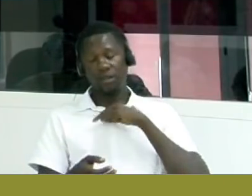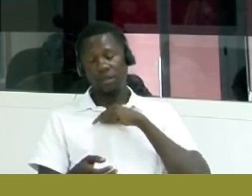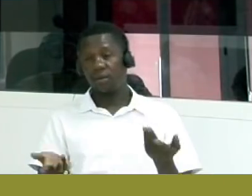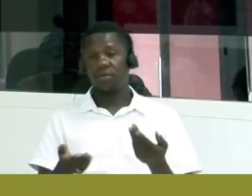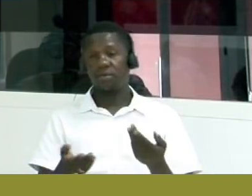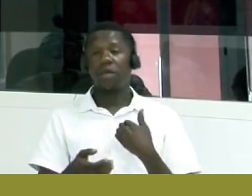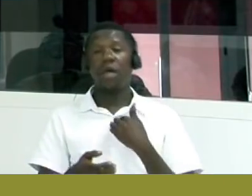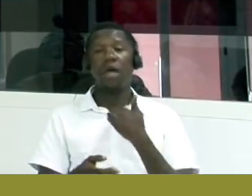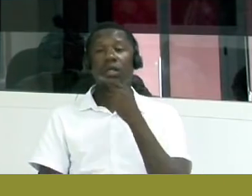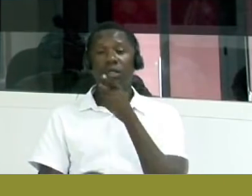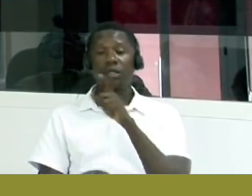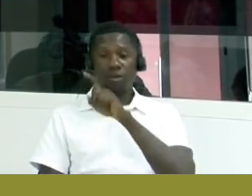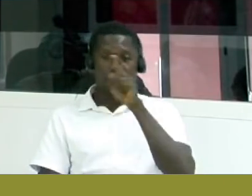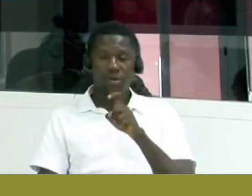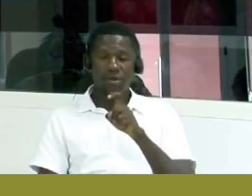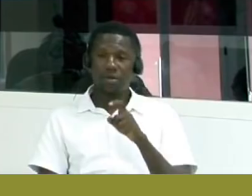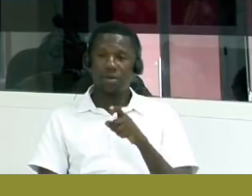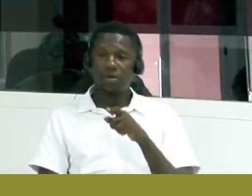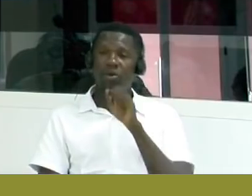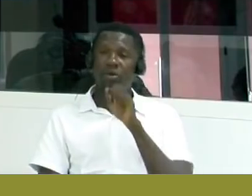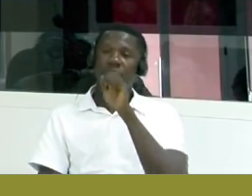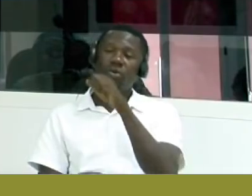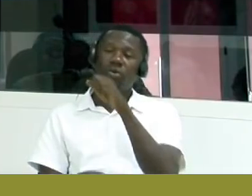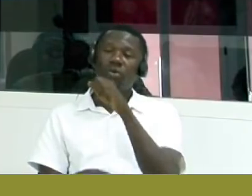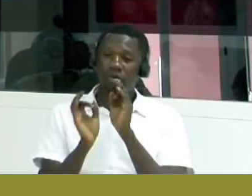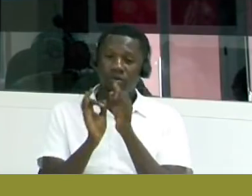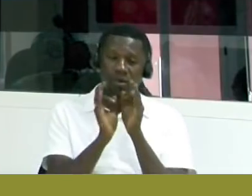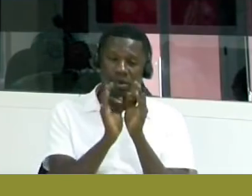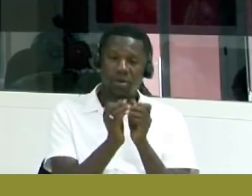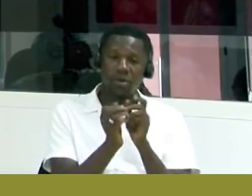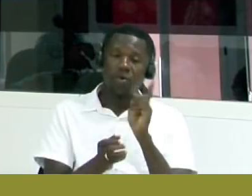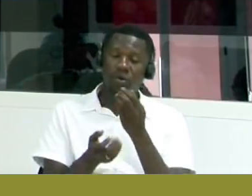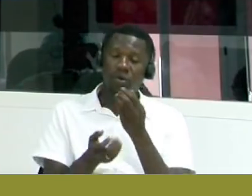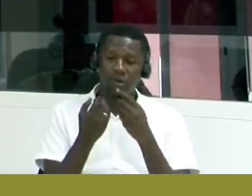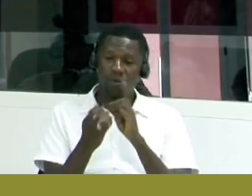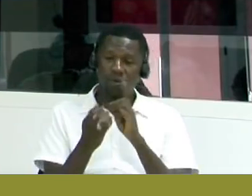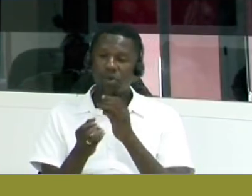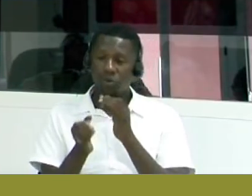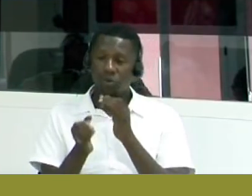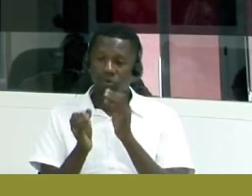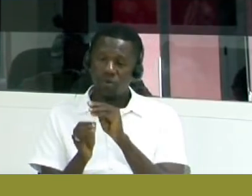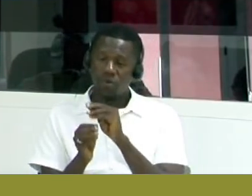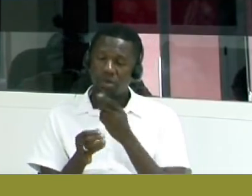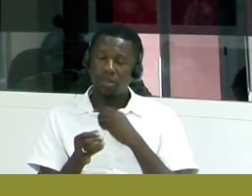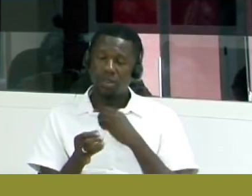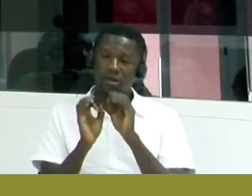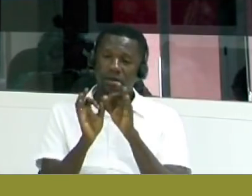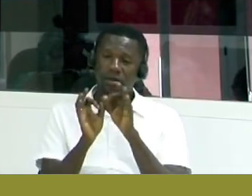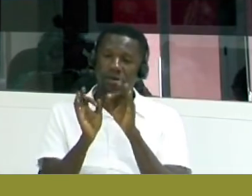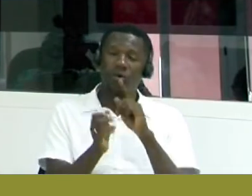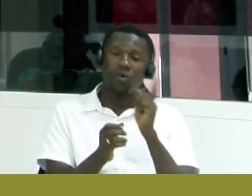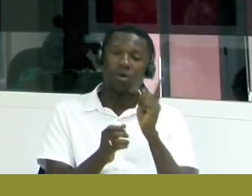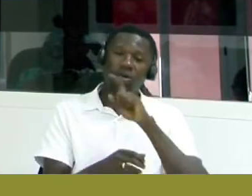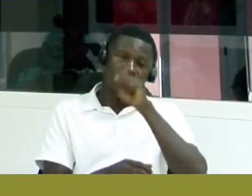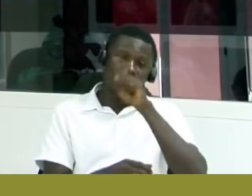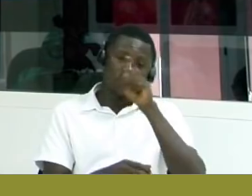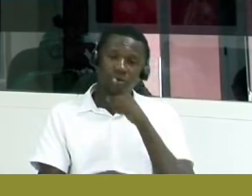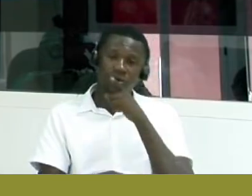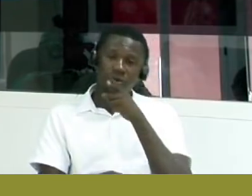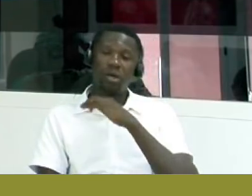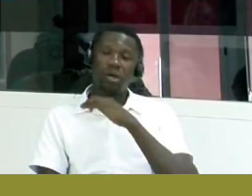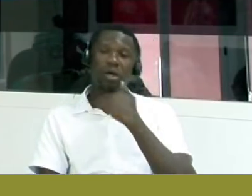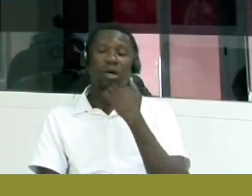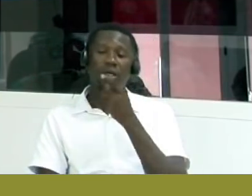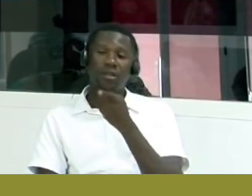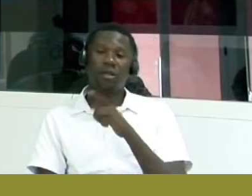questions again. Your debriefing. Tell us what you did at the debriefing and what were the questions you asked